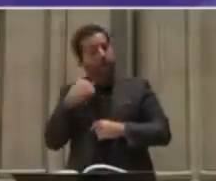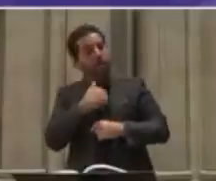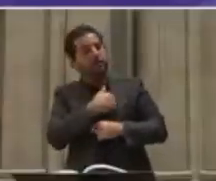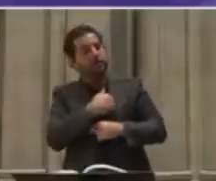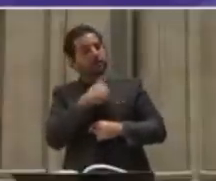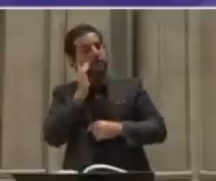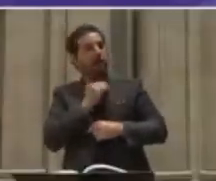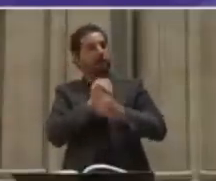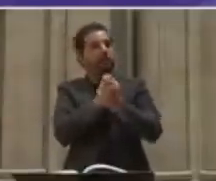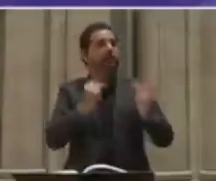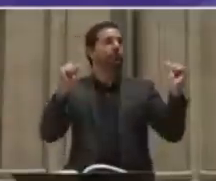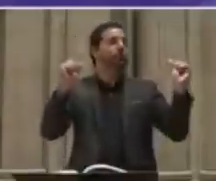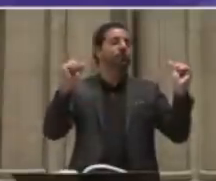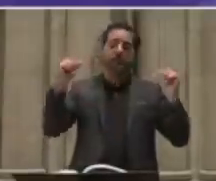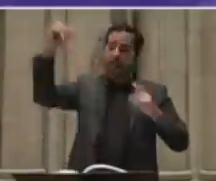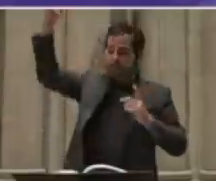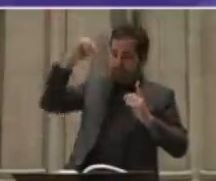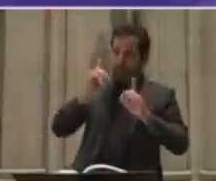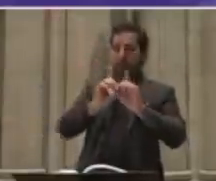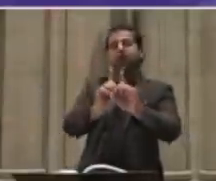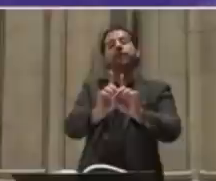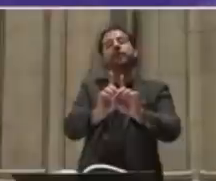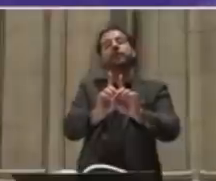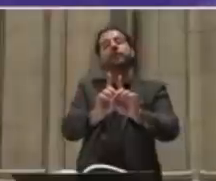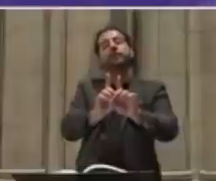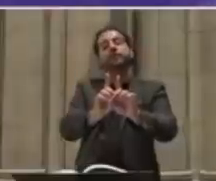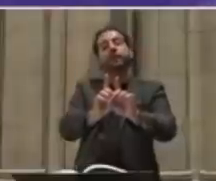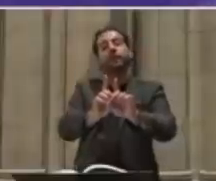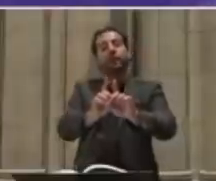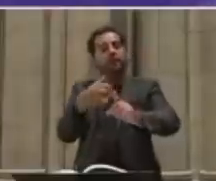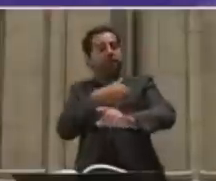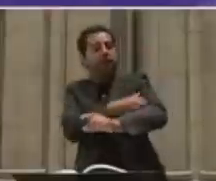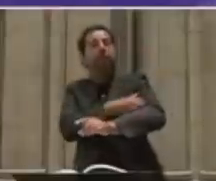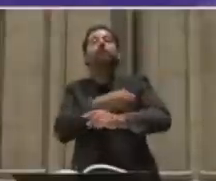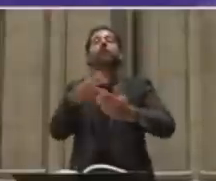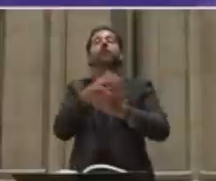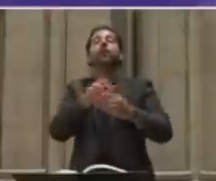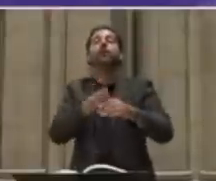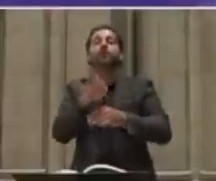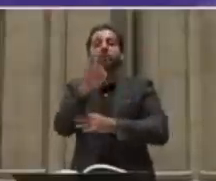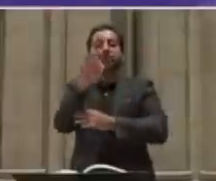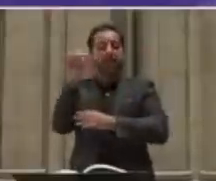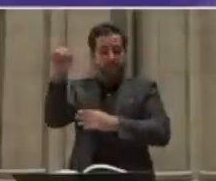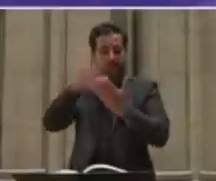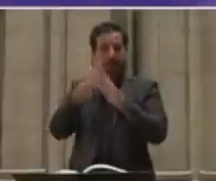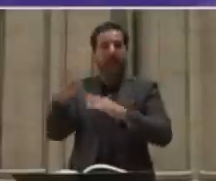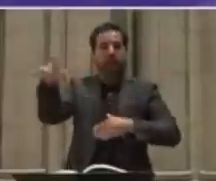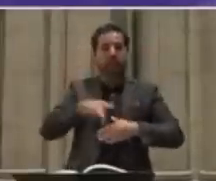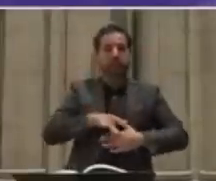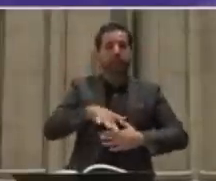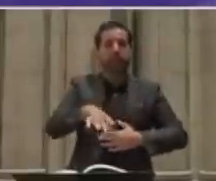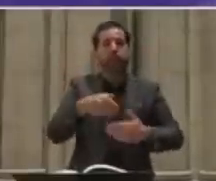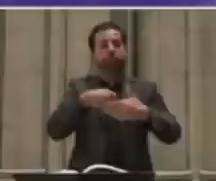for our salvation he came down from heaven. By the power of the Holy Spirit he became incarnate from